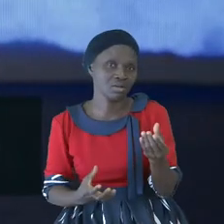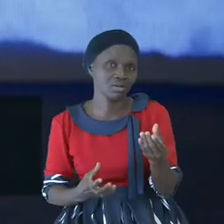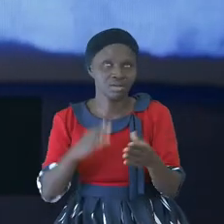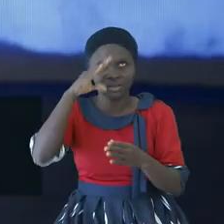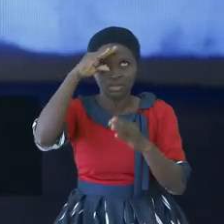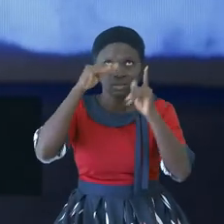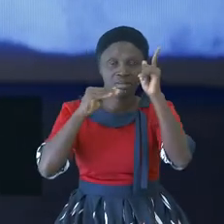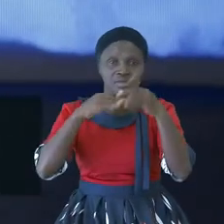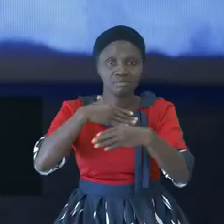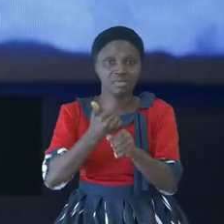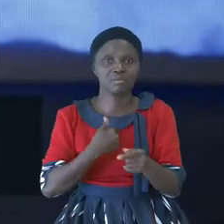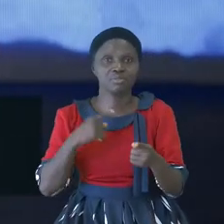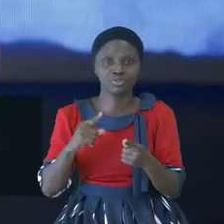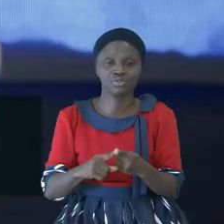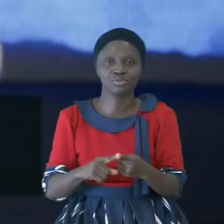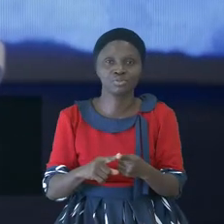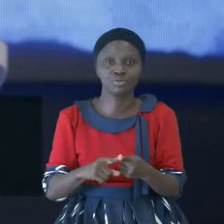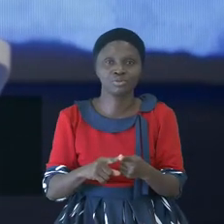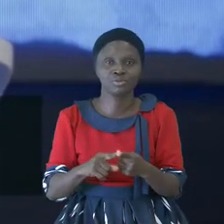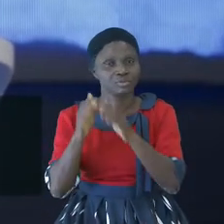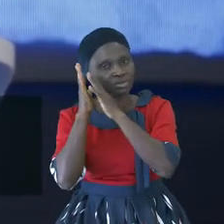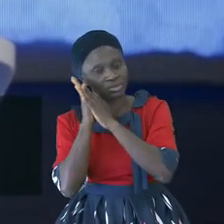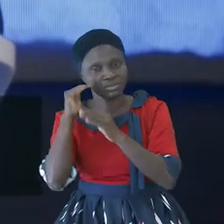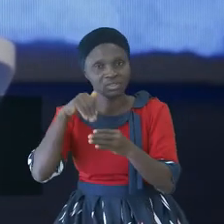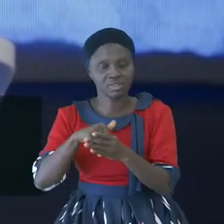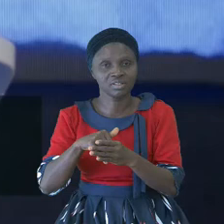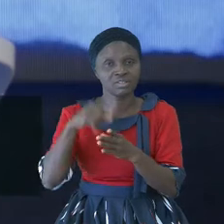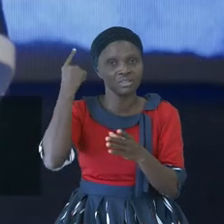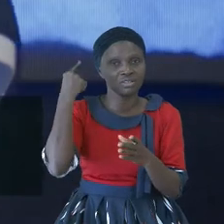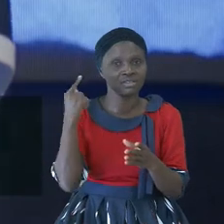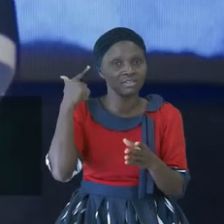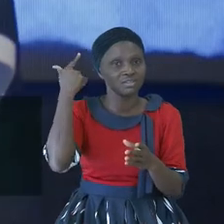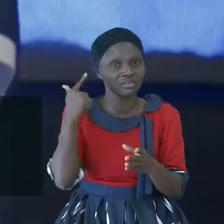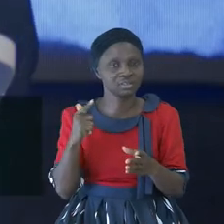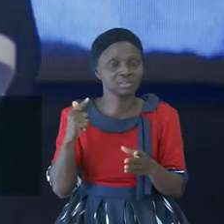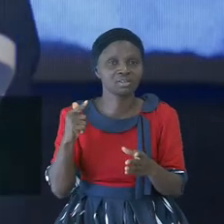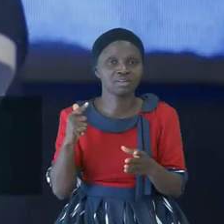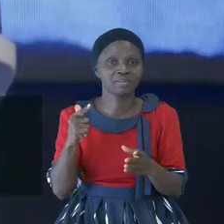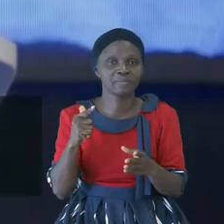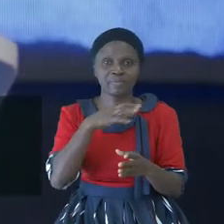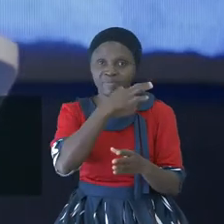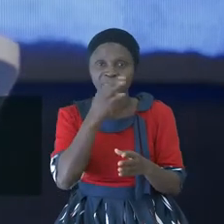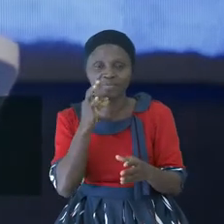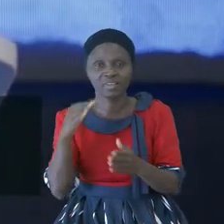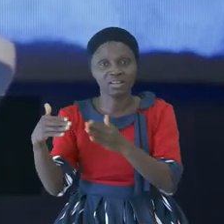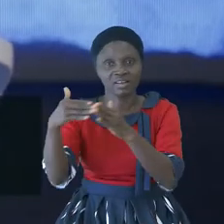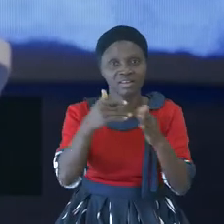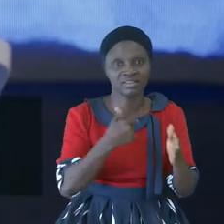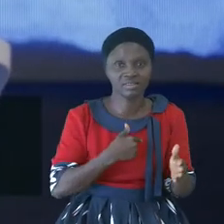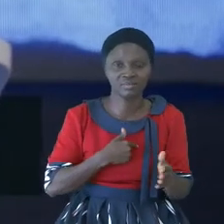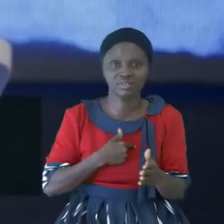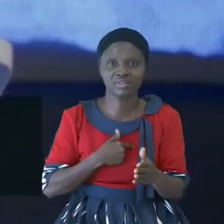me to lie down in green pastures. He leadeth me beside the